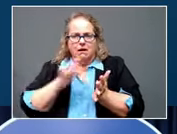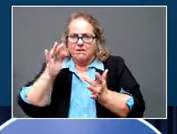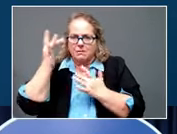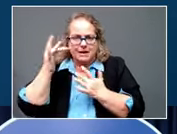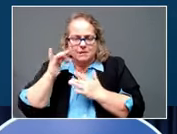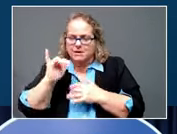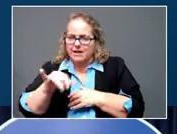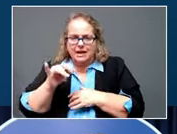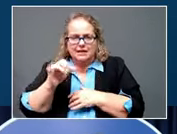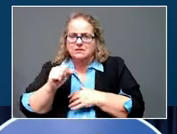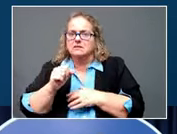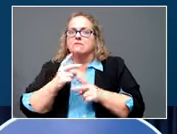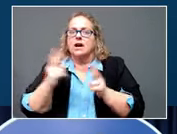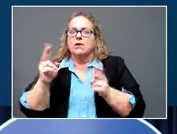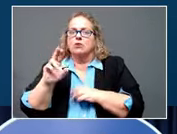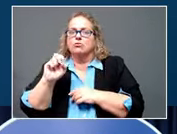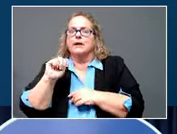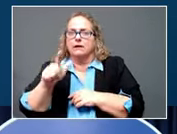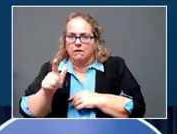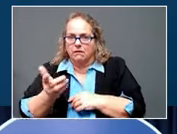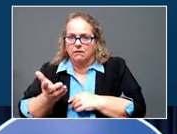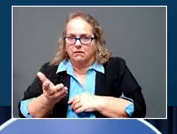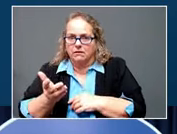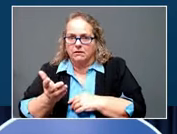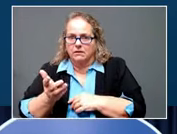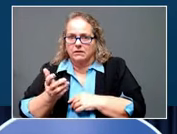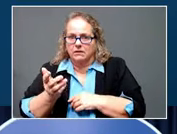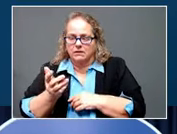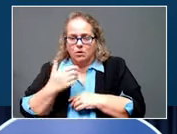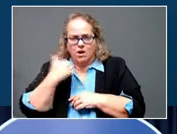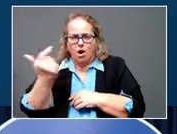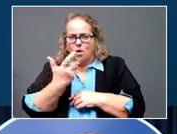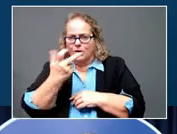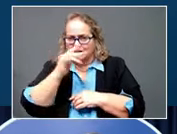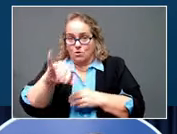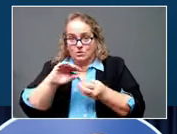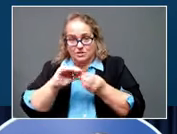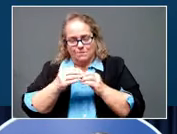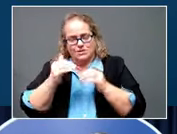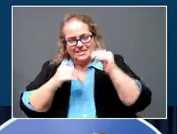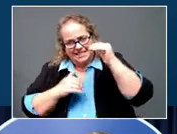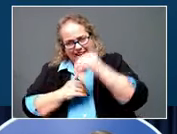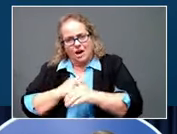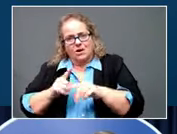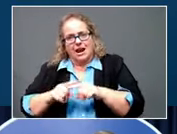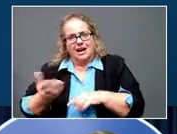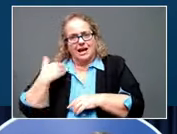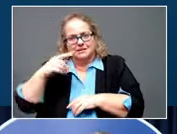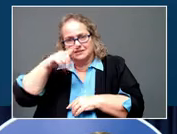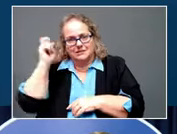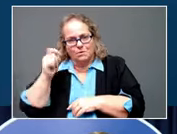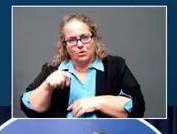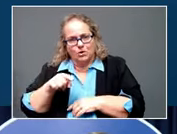real. We all want to see those numbers go back down like we had last summer. The way to do that